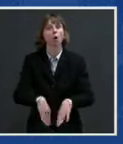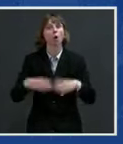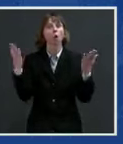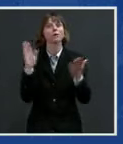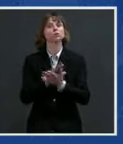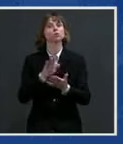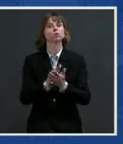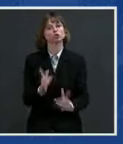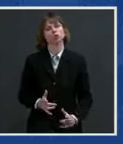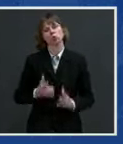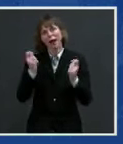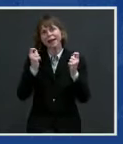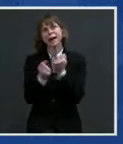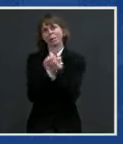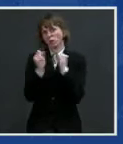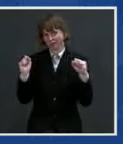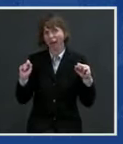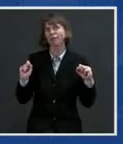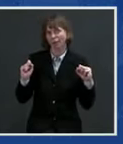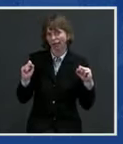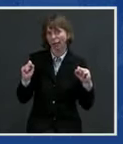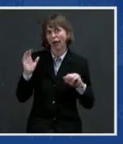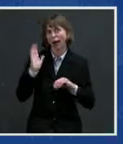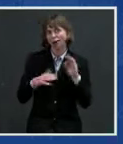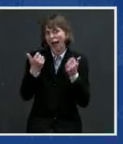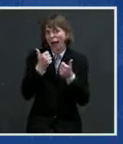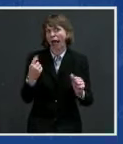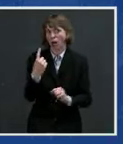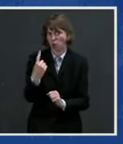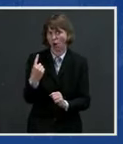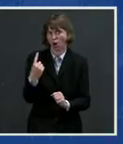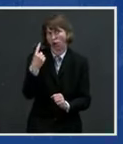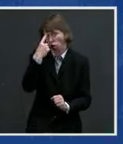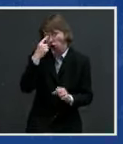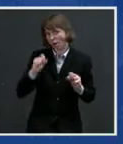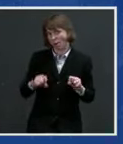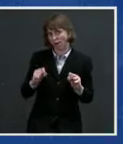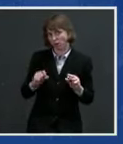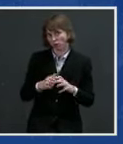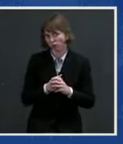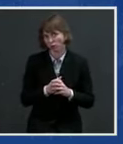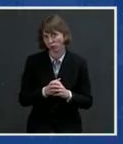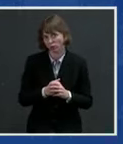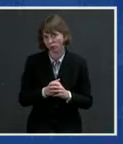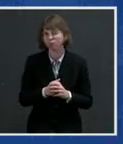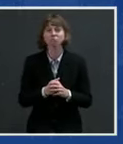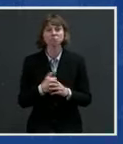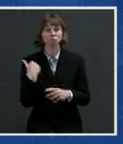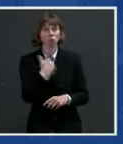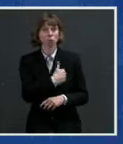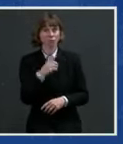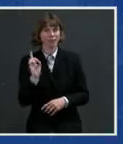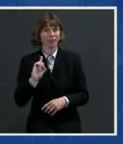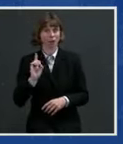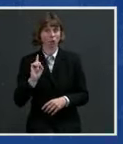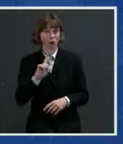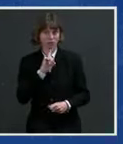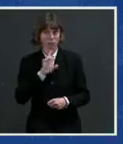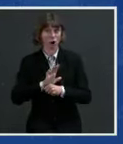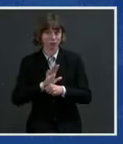quickly and more safely than anyone has ever thought. We Democrats made